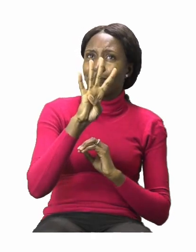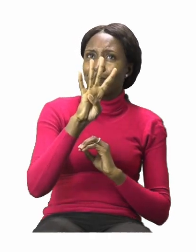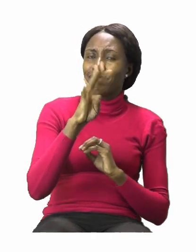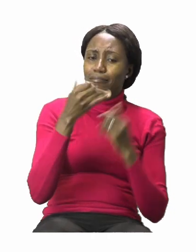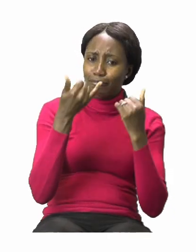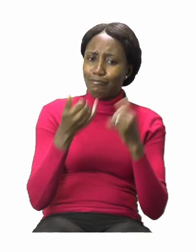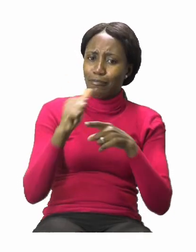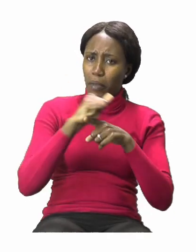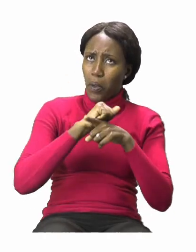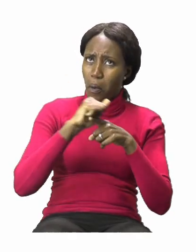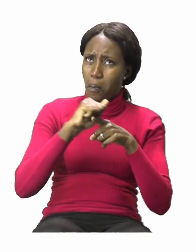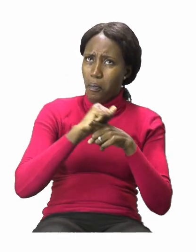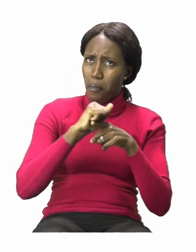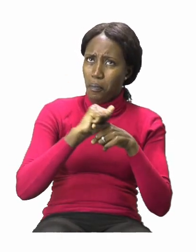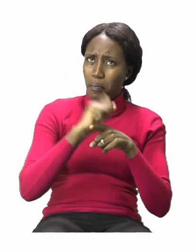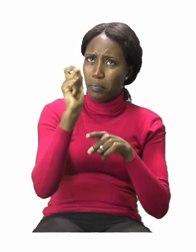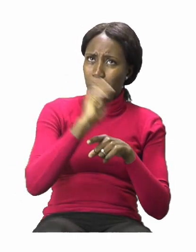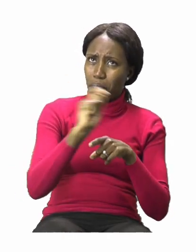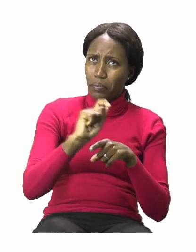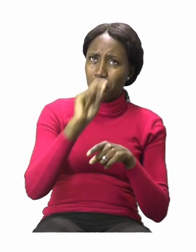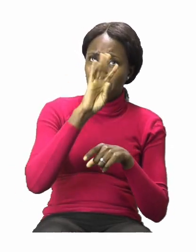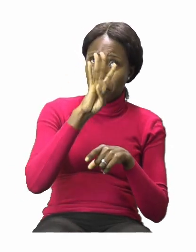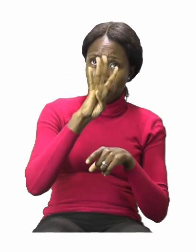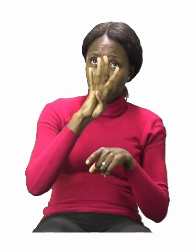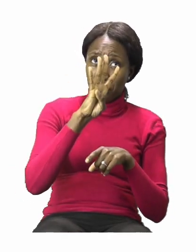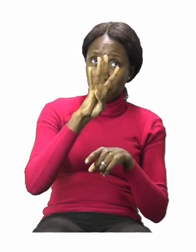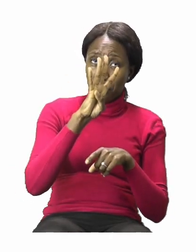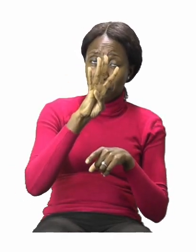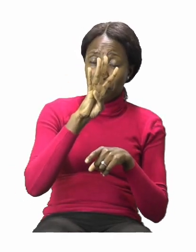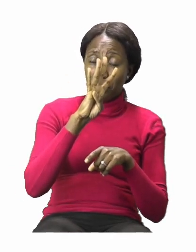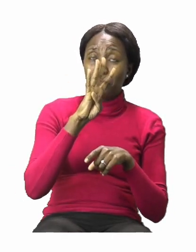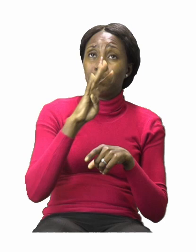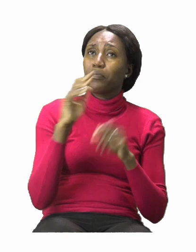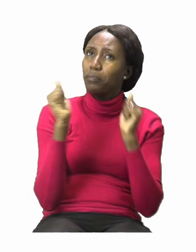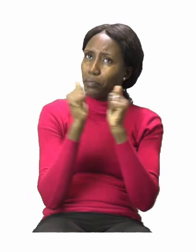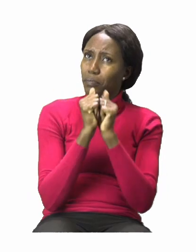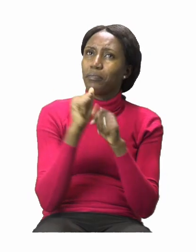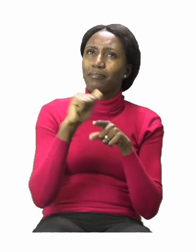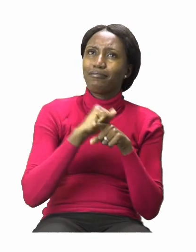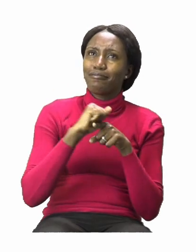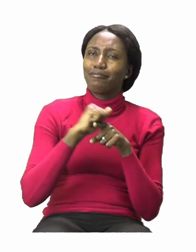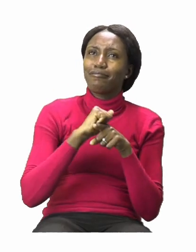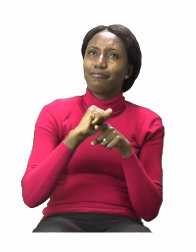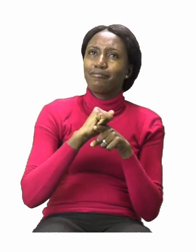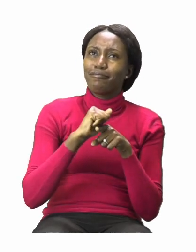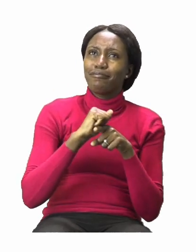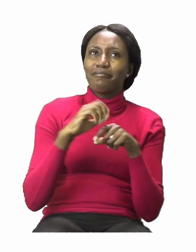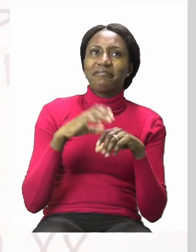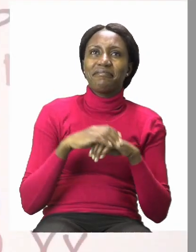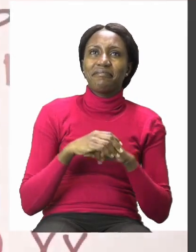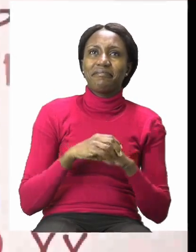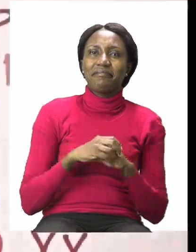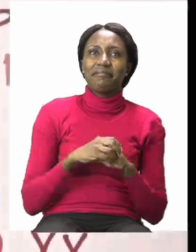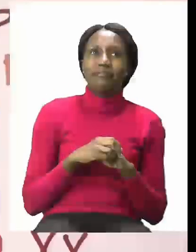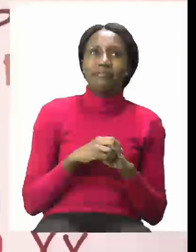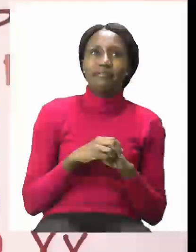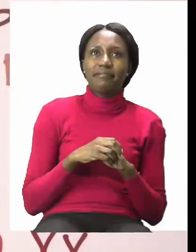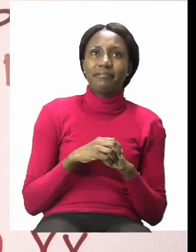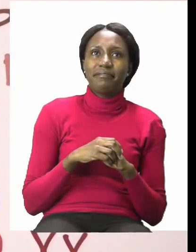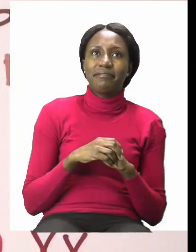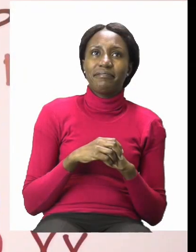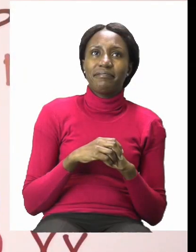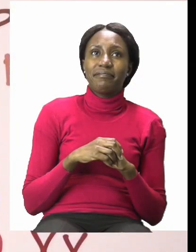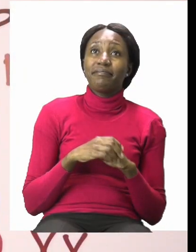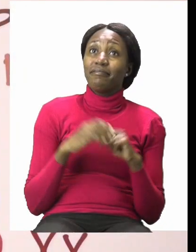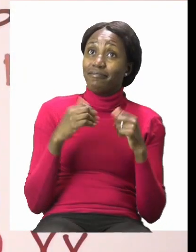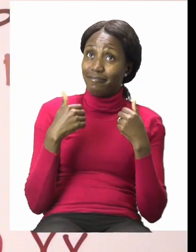that number. So let us try and do it together. Let's take a look at the board. Now, when we're